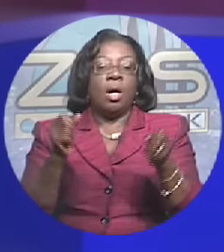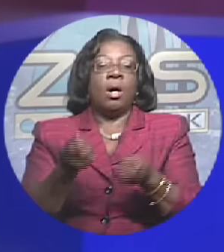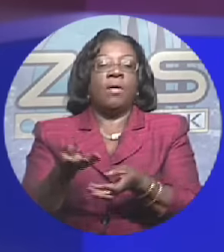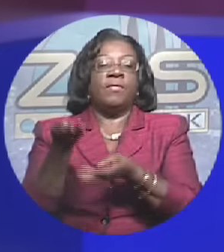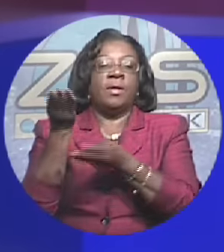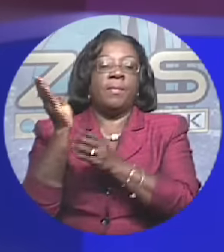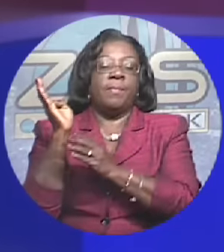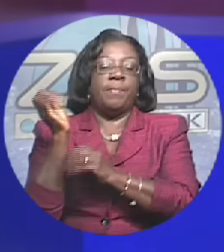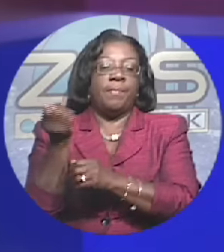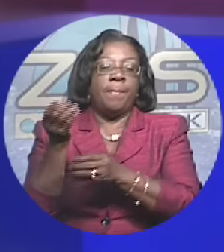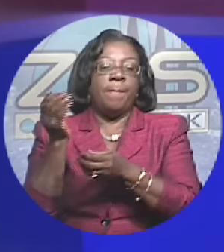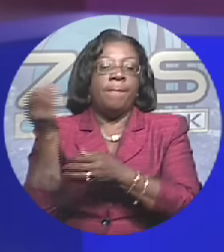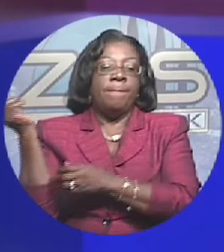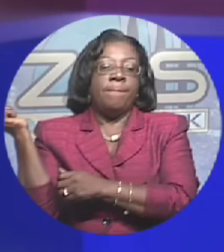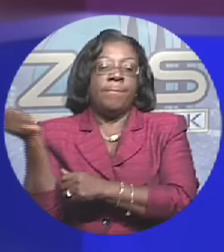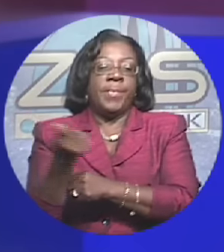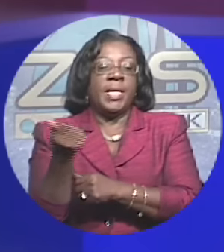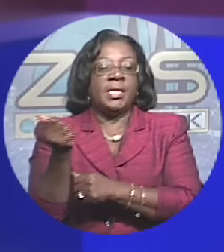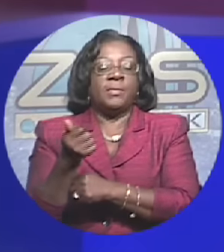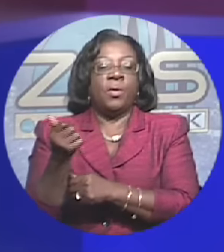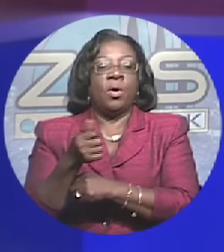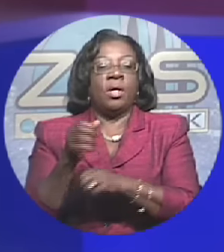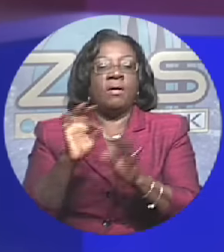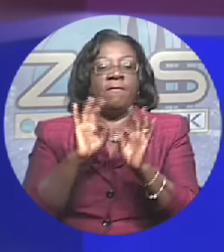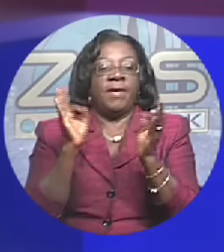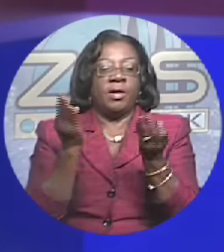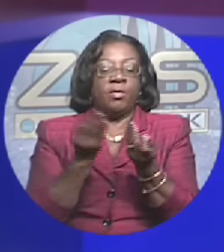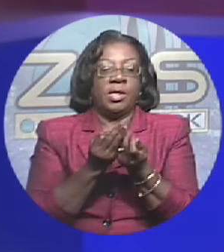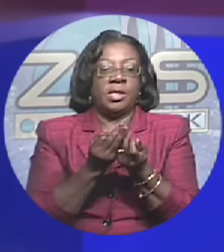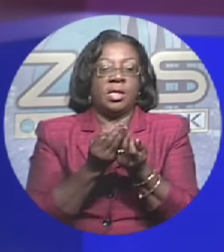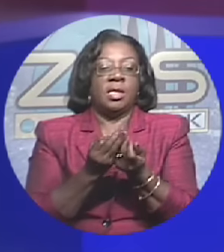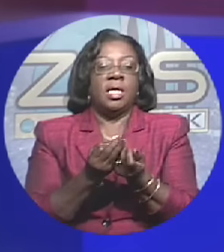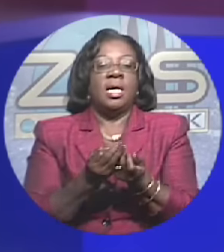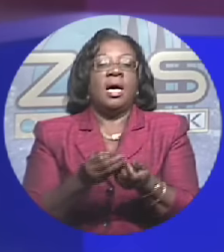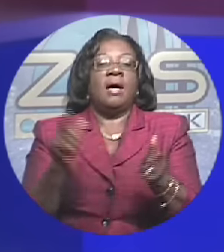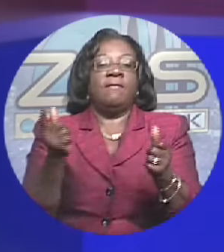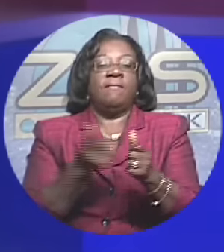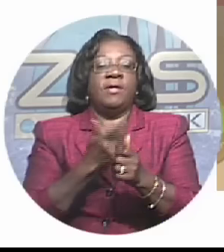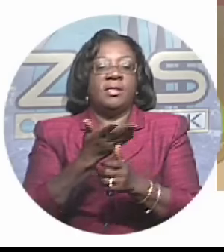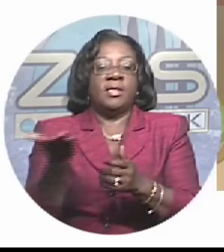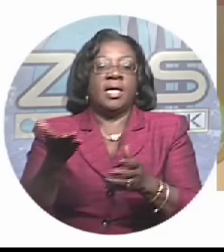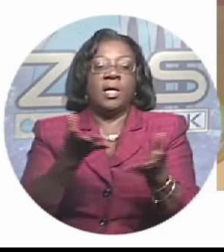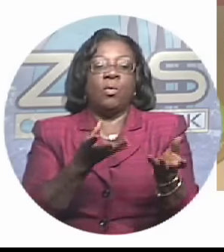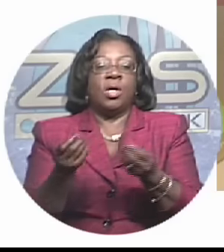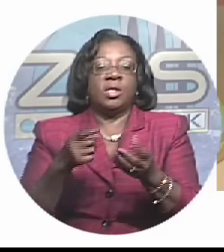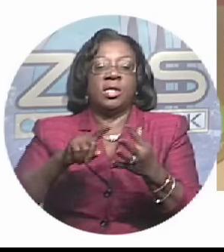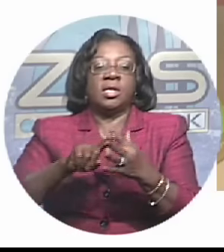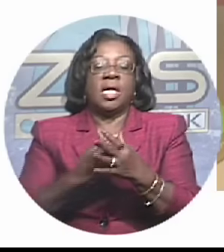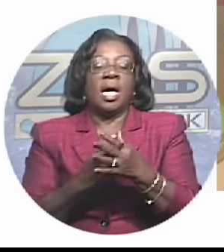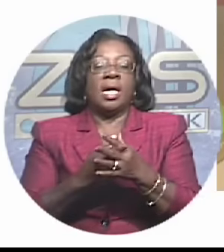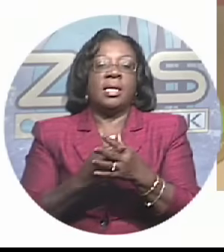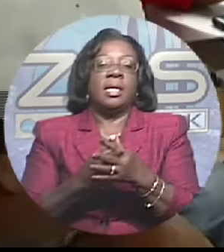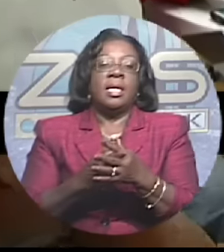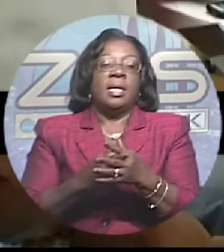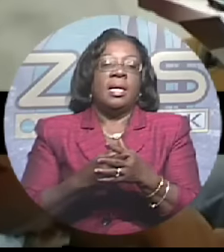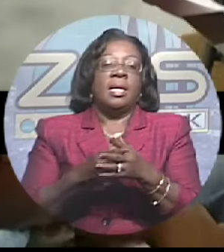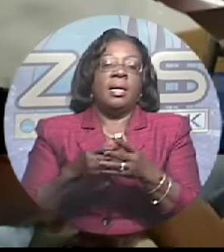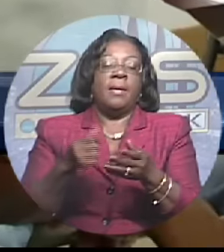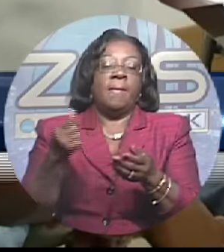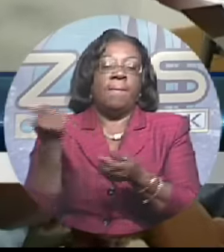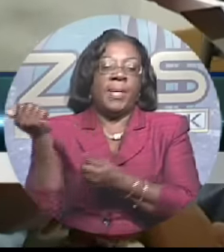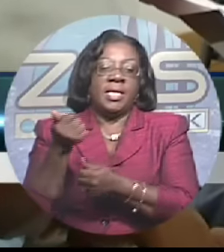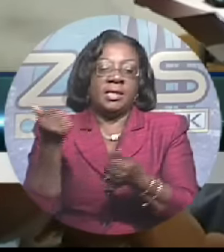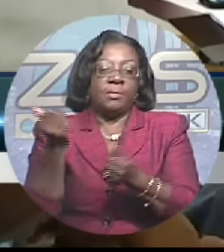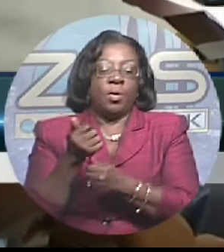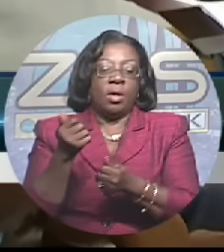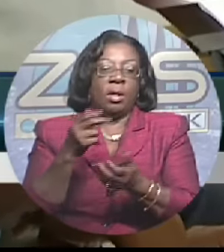business is to establish a national baseball championships in the school system. Teddy Sweeting thankful to become the third president